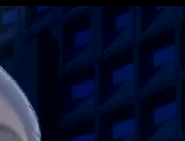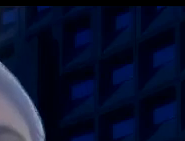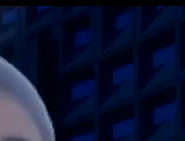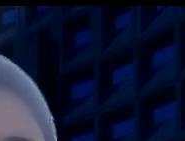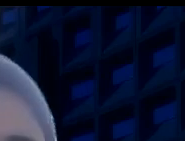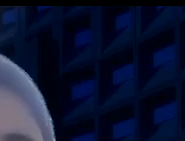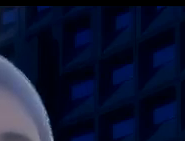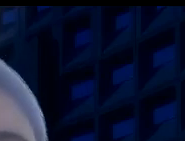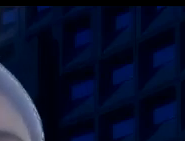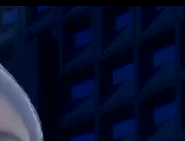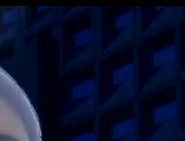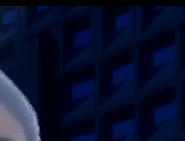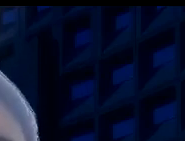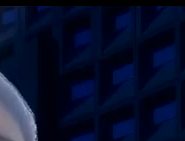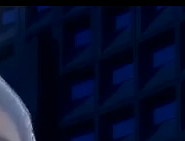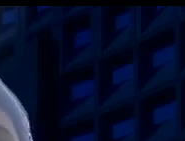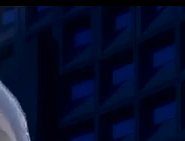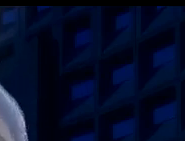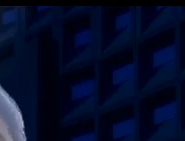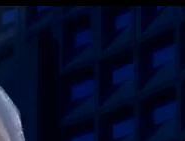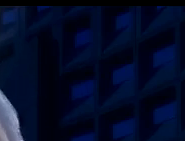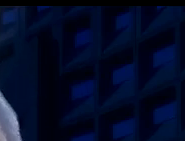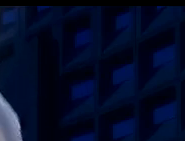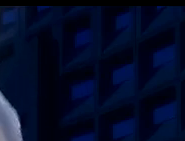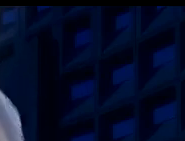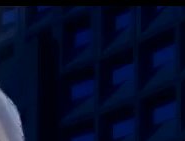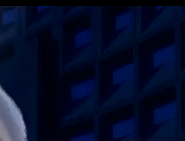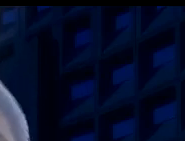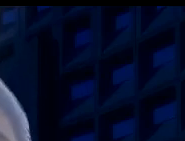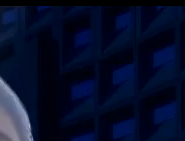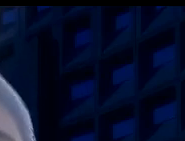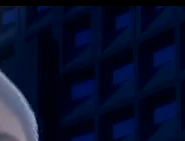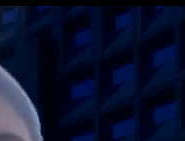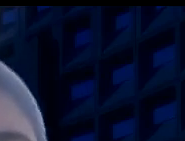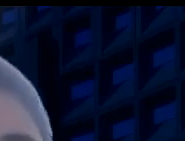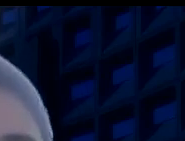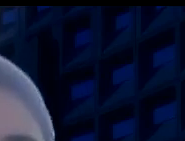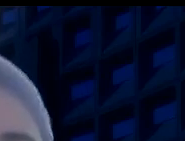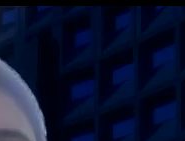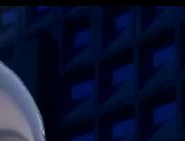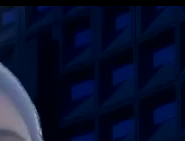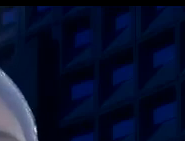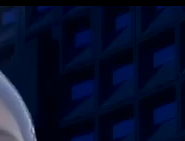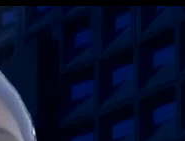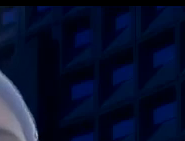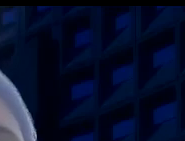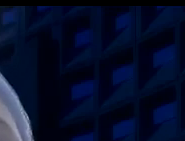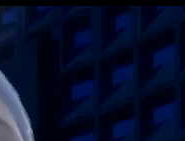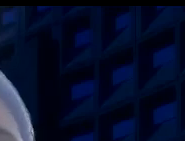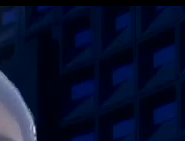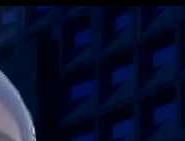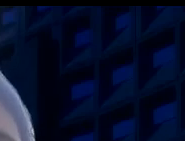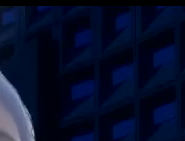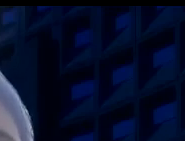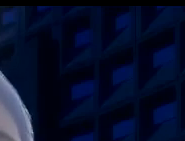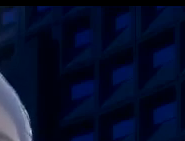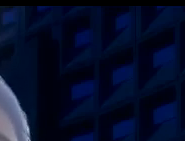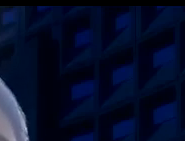considered not reasonable for a landlord to take on the risk of a previous meth user